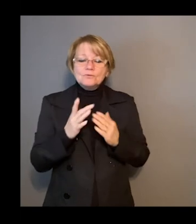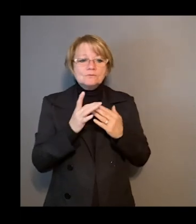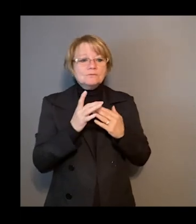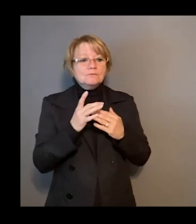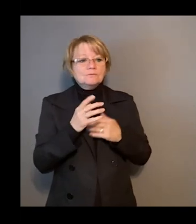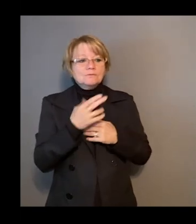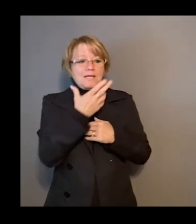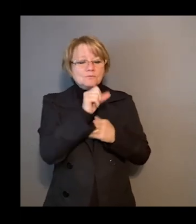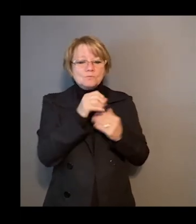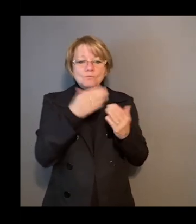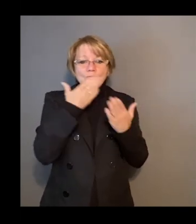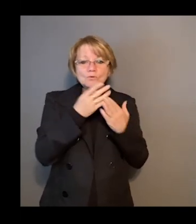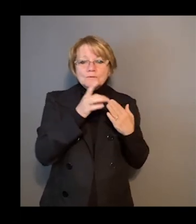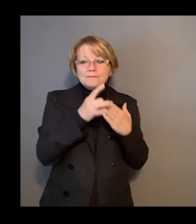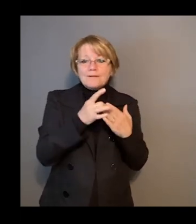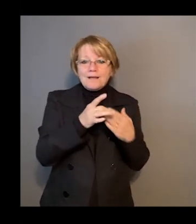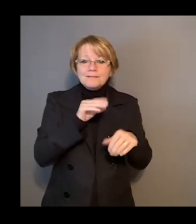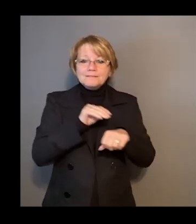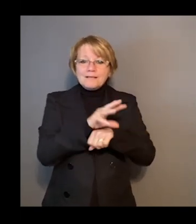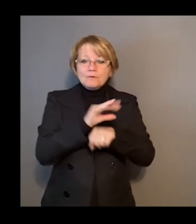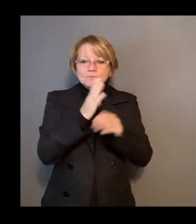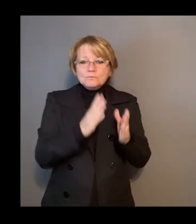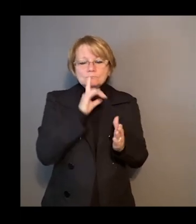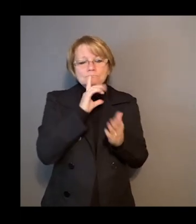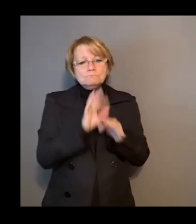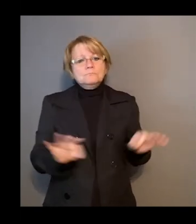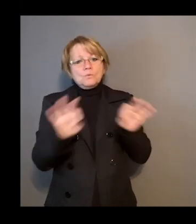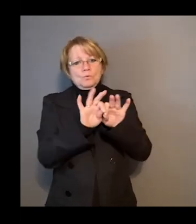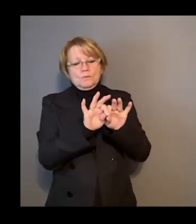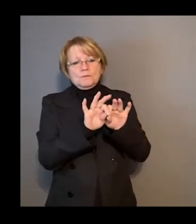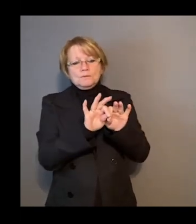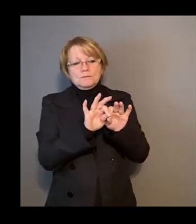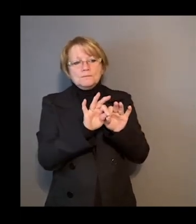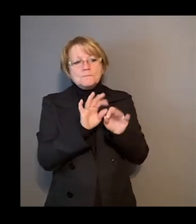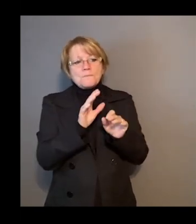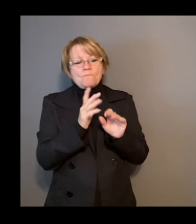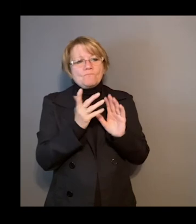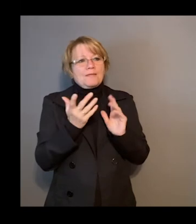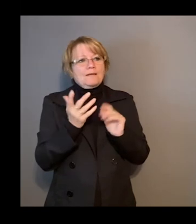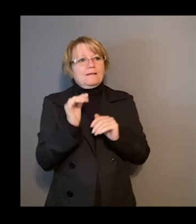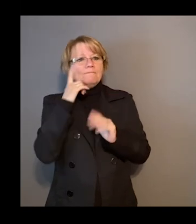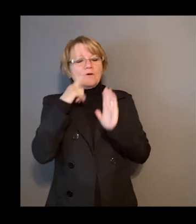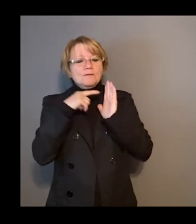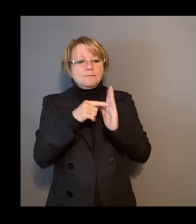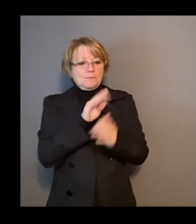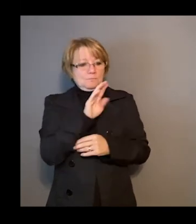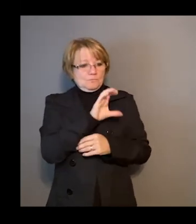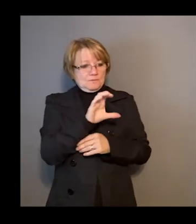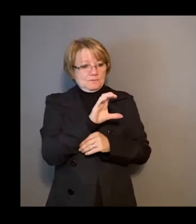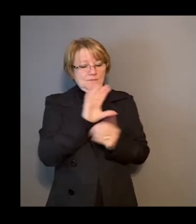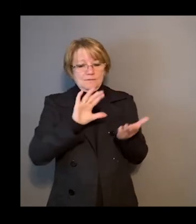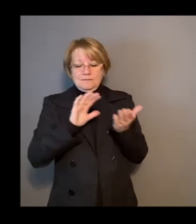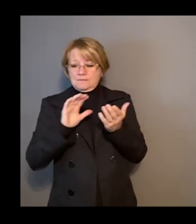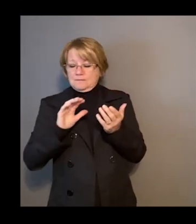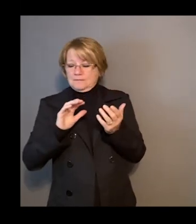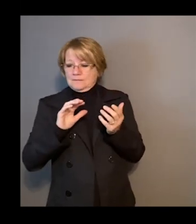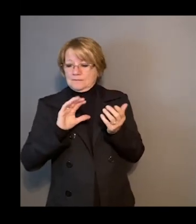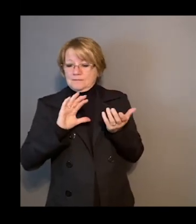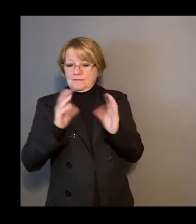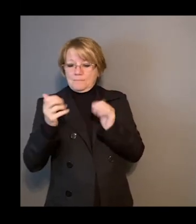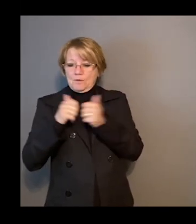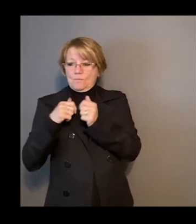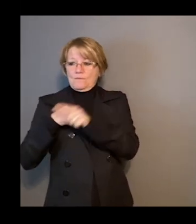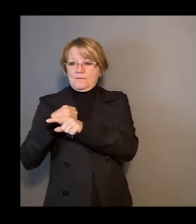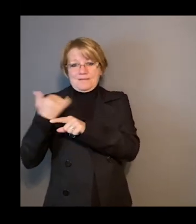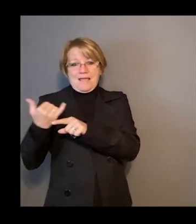think that's like very important. I'll compare like Bristol to where I'm at now. Neither of them are bad,